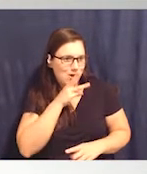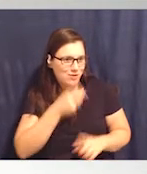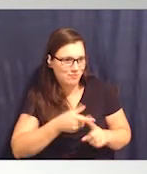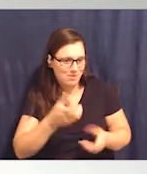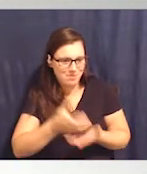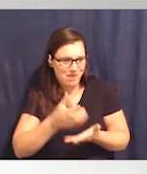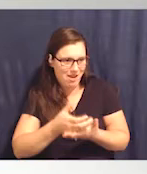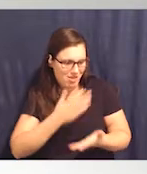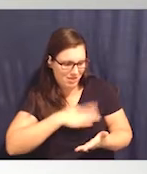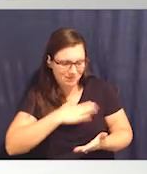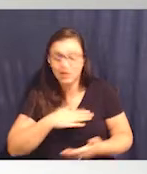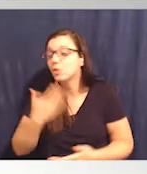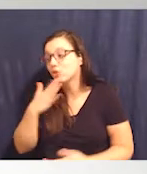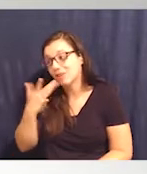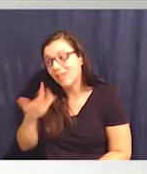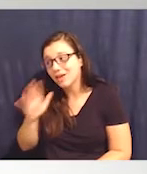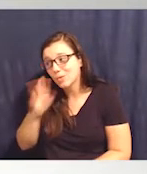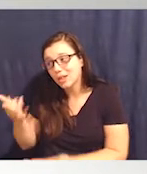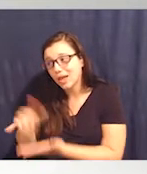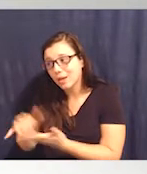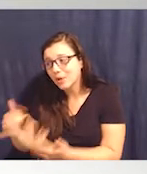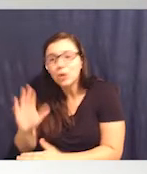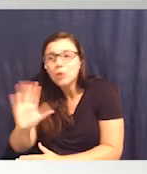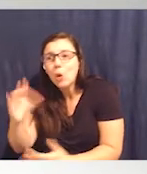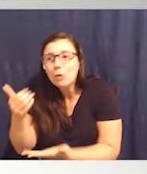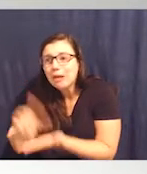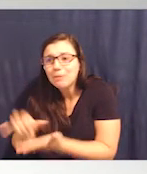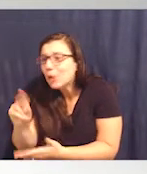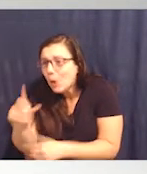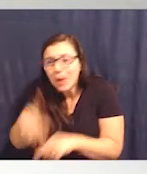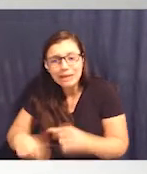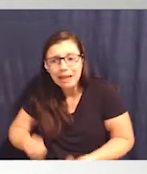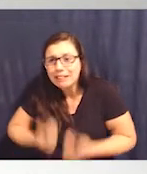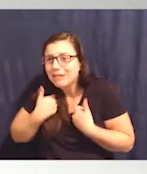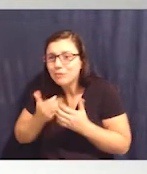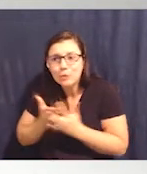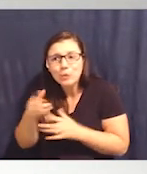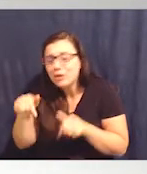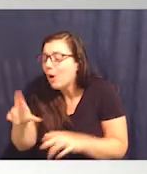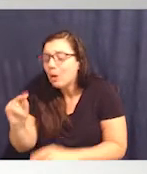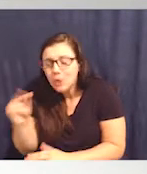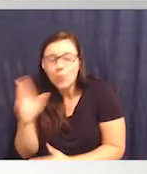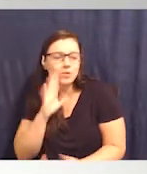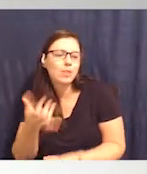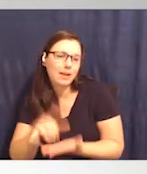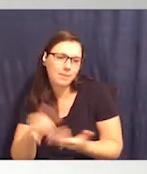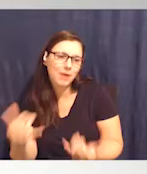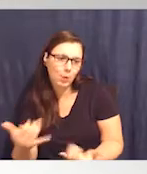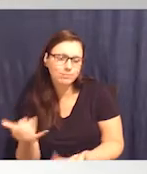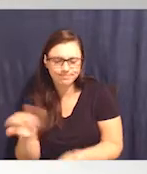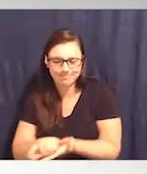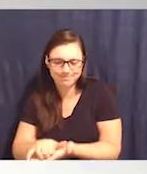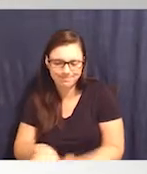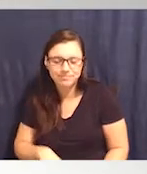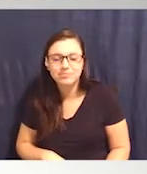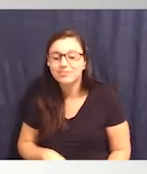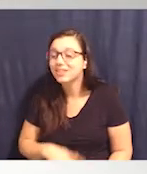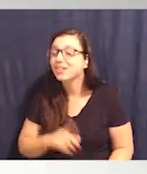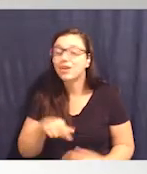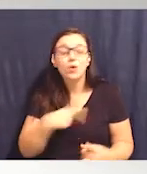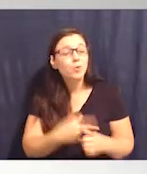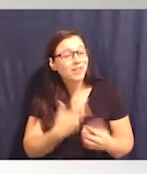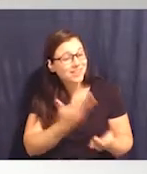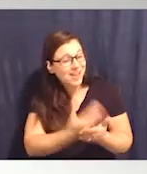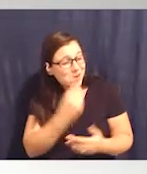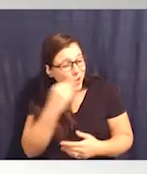now. Don't hang up. No, I can't clean this up. Sir, I'm gonna hang up now. By the time we got home, he had blown through his diaper for like